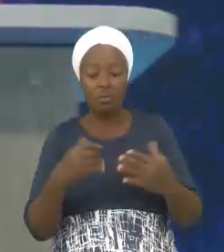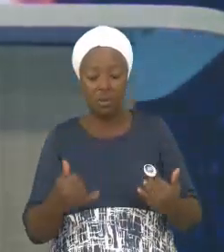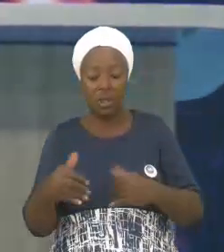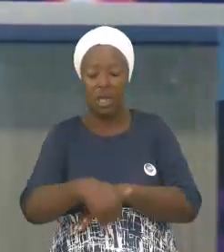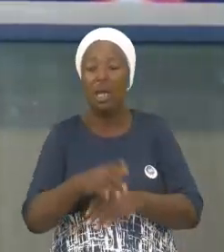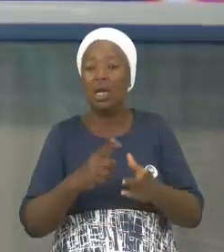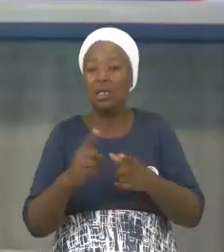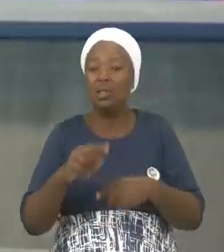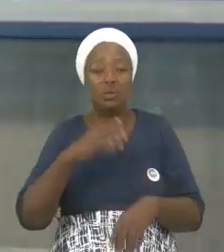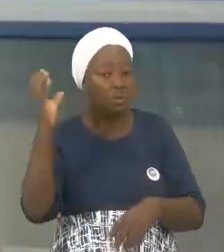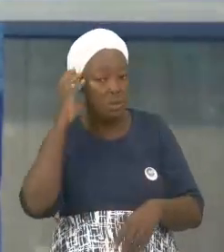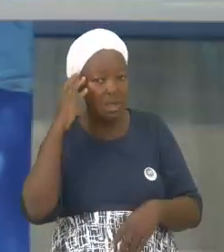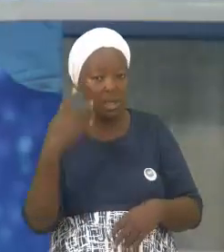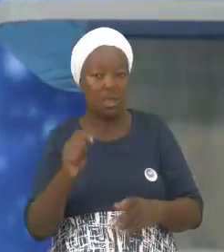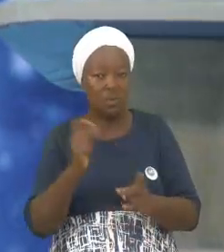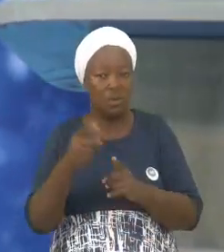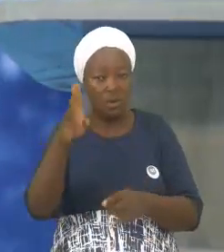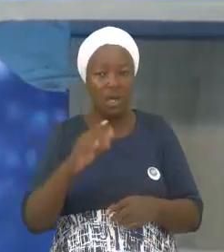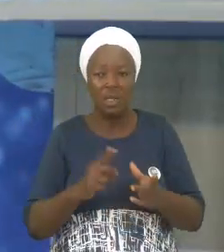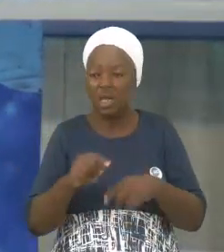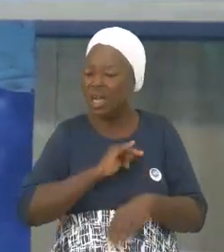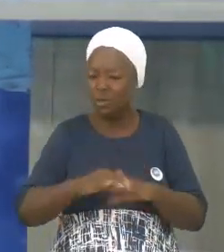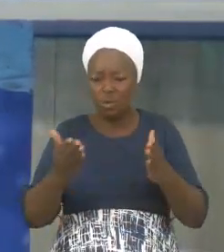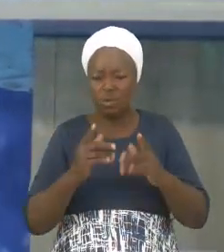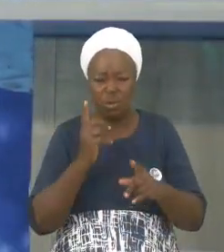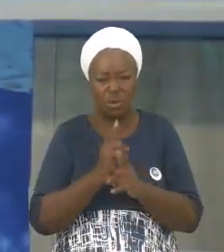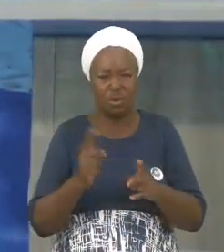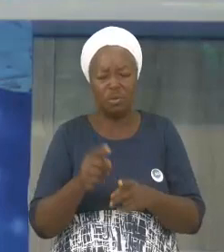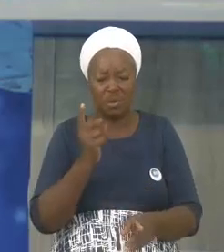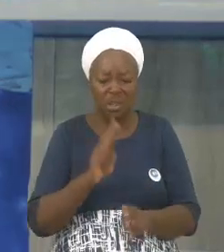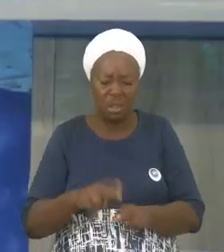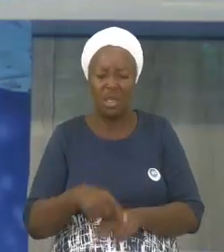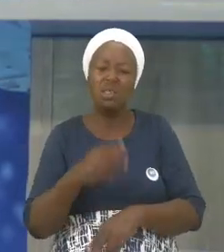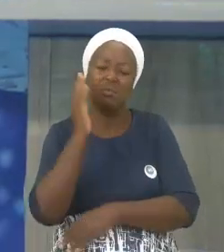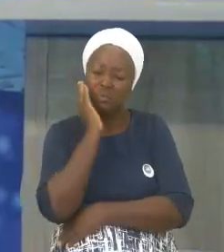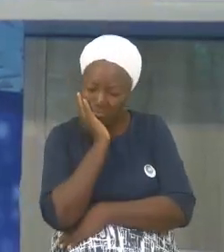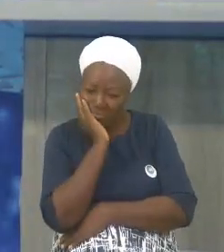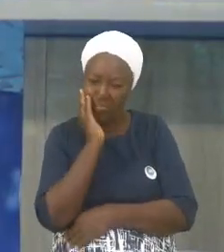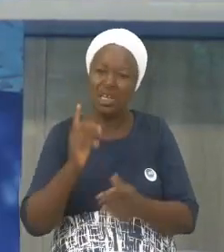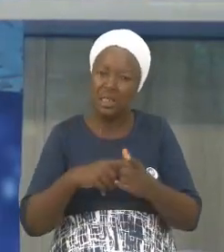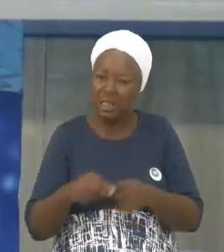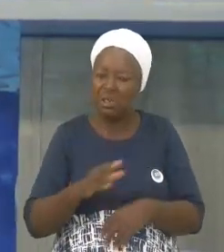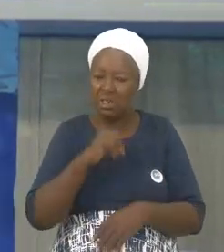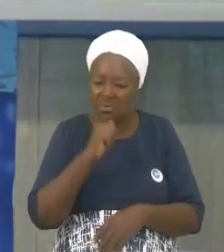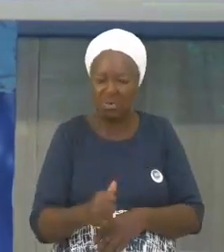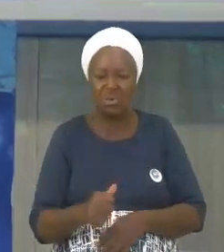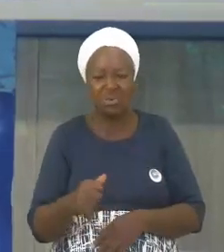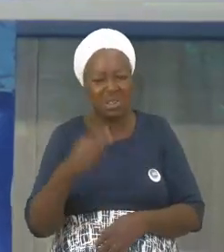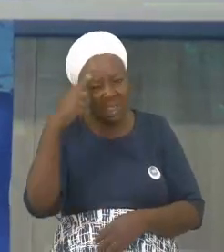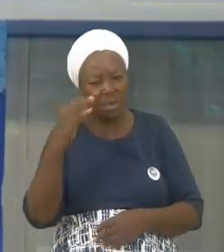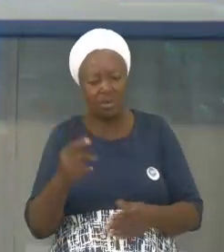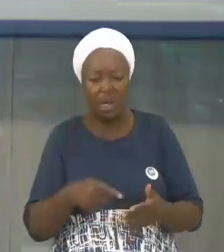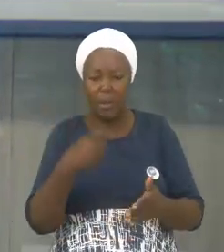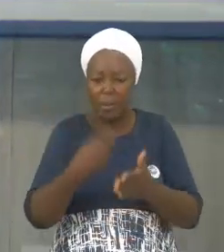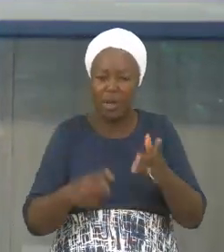listening to the word of God? I don't want you to just, you know, hang down your hands. No price to pay, no